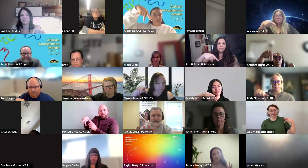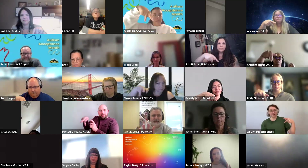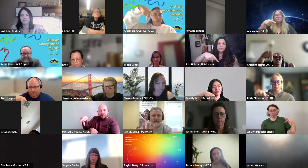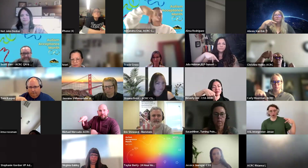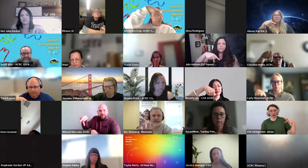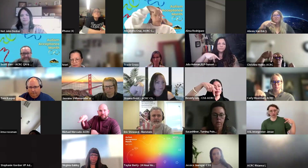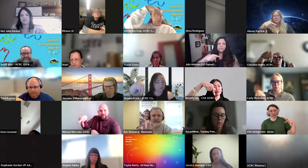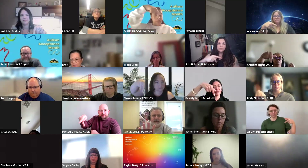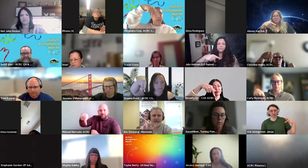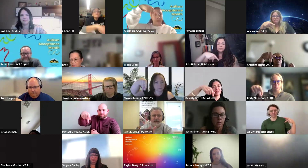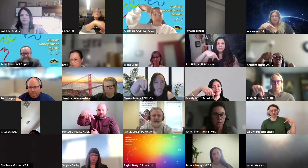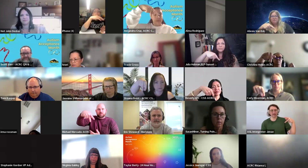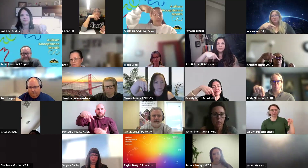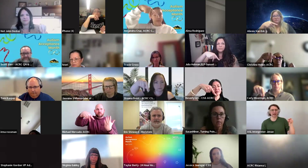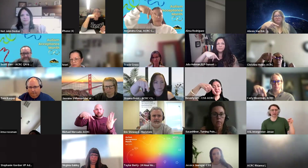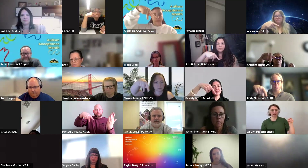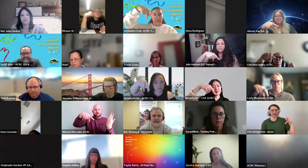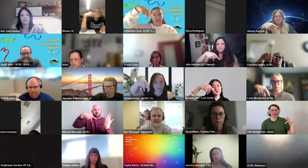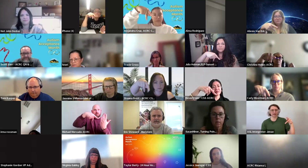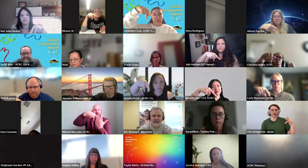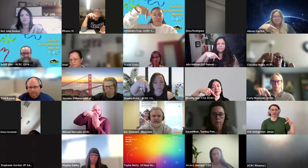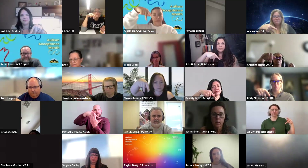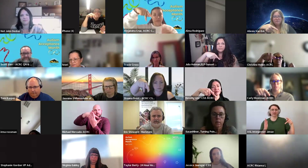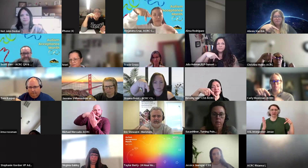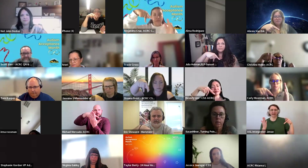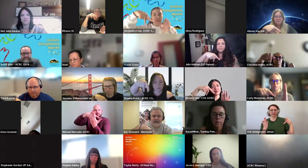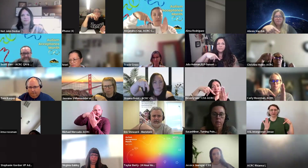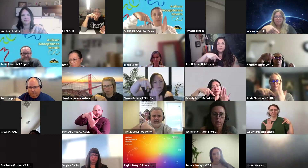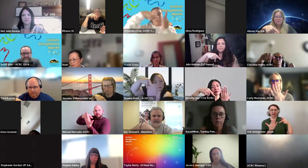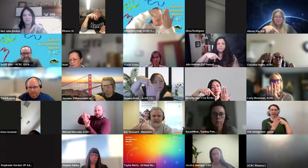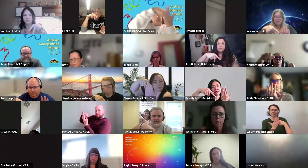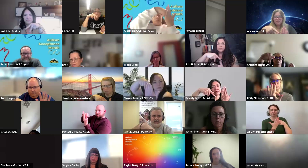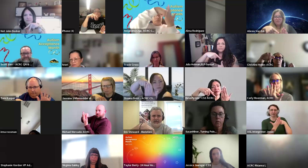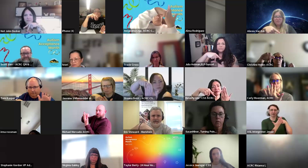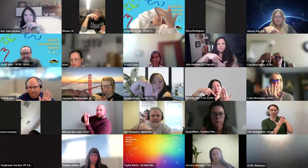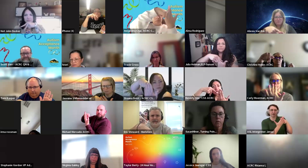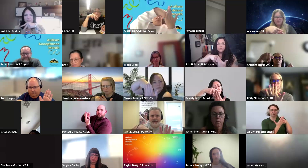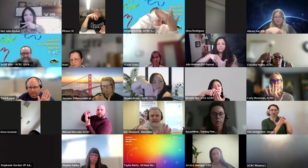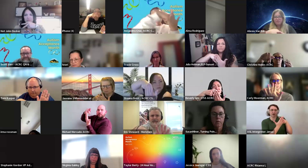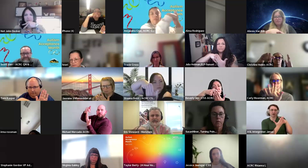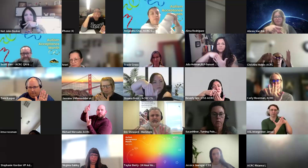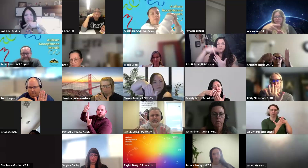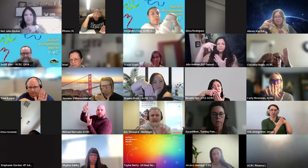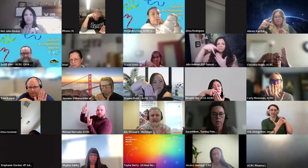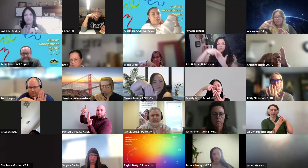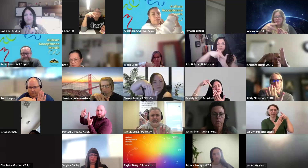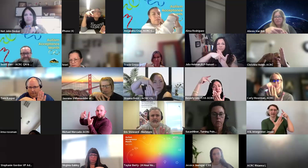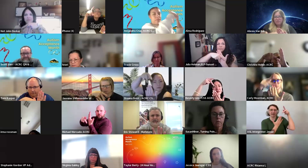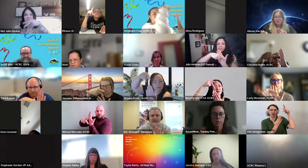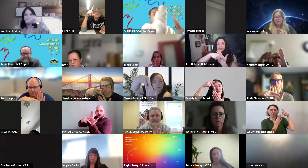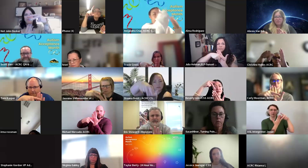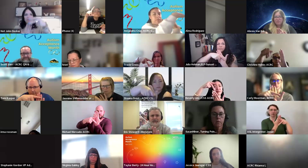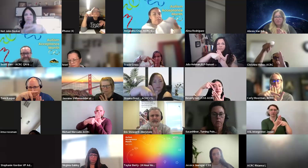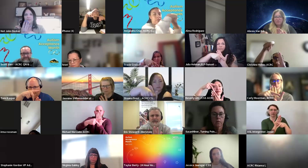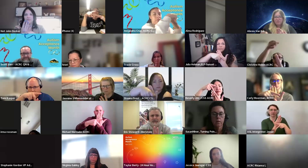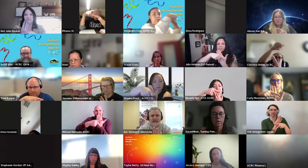a P as in Paul. So that's what that looks like. Non-dominant hand is going to be flat. You're going to start on palm side